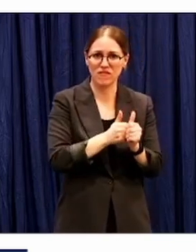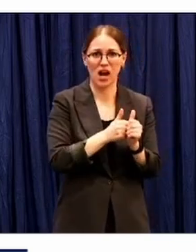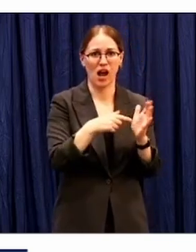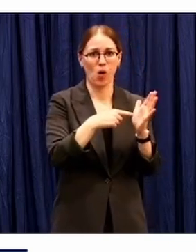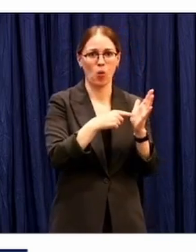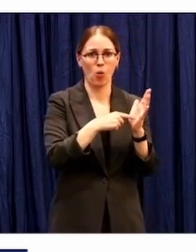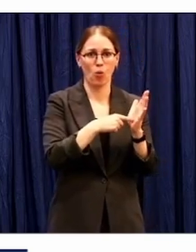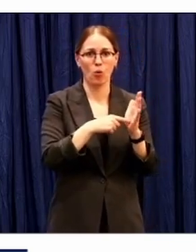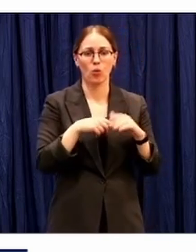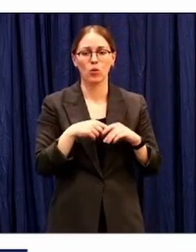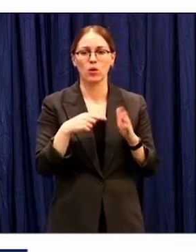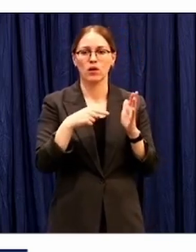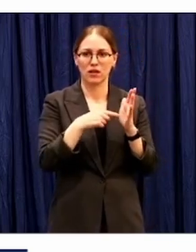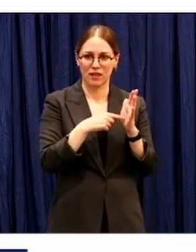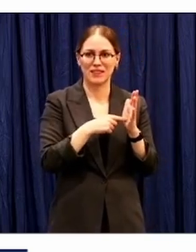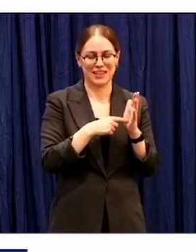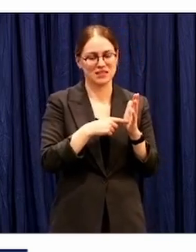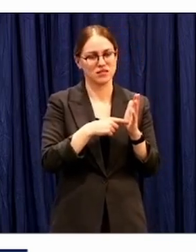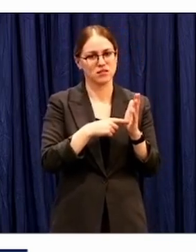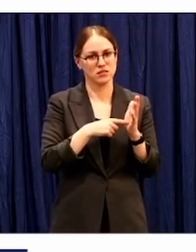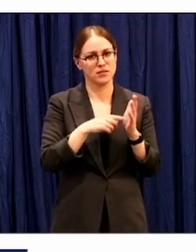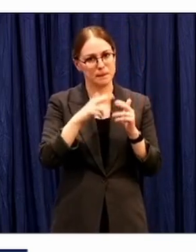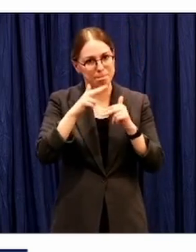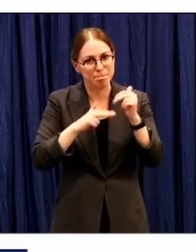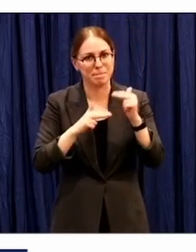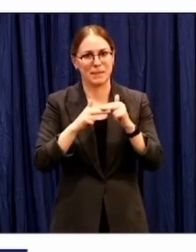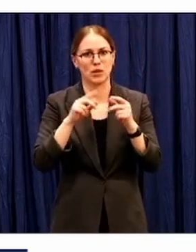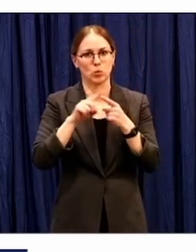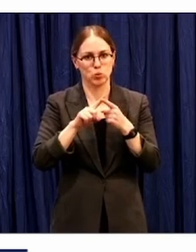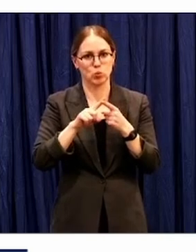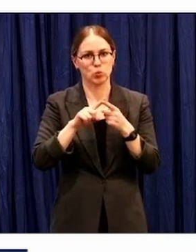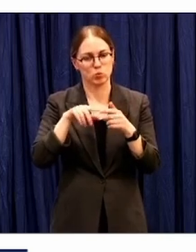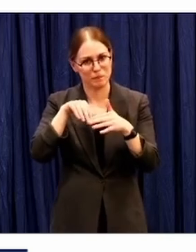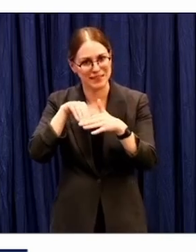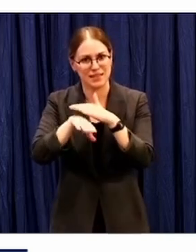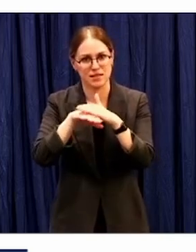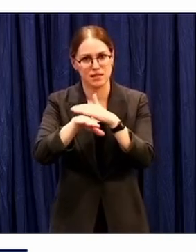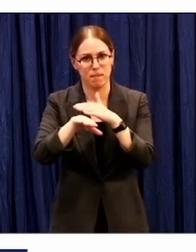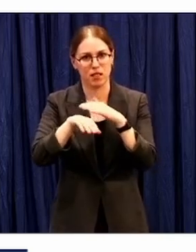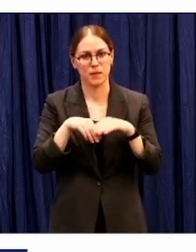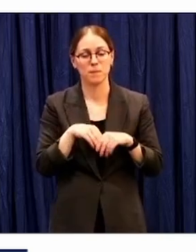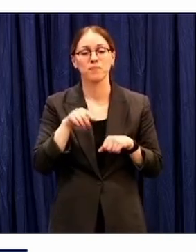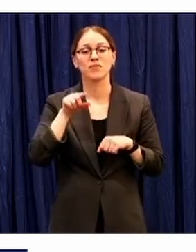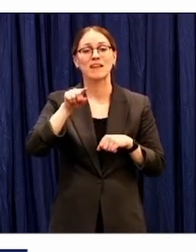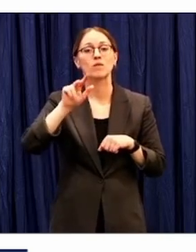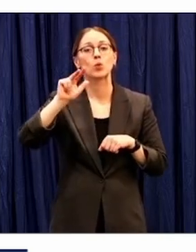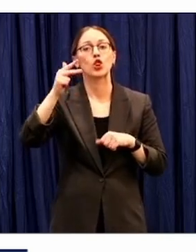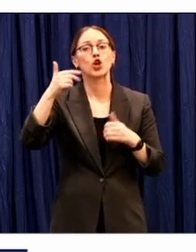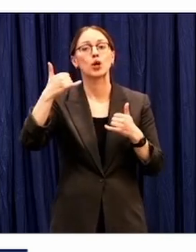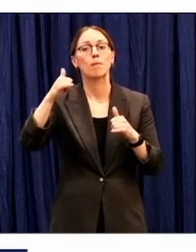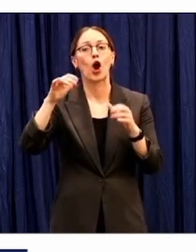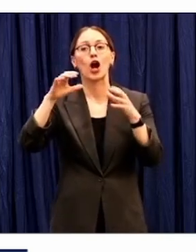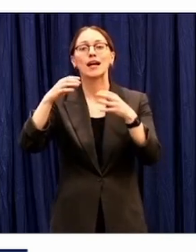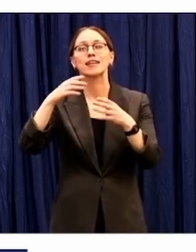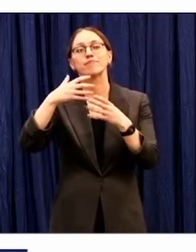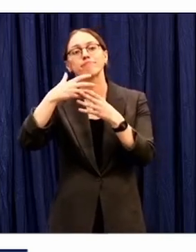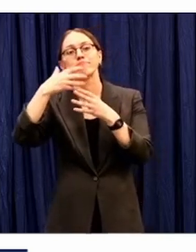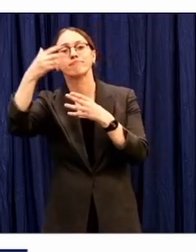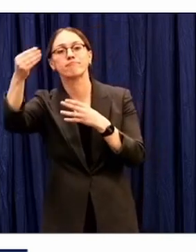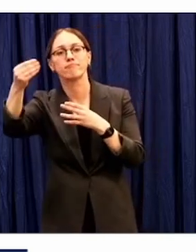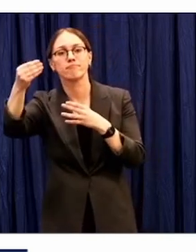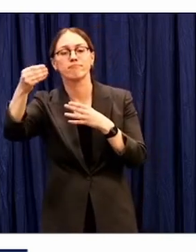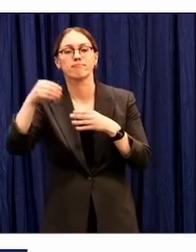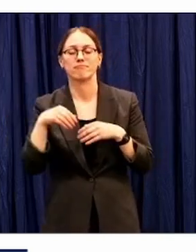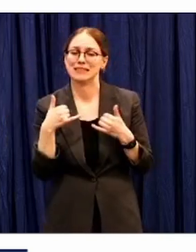it is built to be inherently accessible. If you are a third party and you have a different product you're trying to integrate it into, it's still a